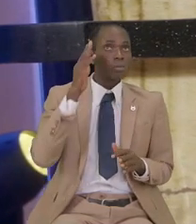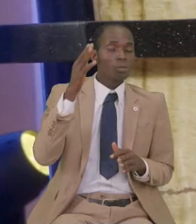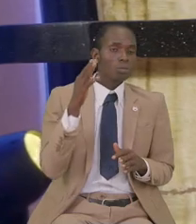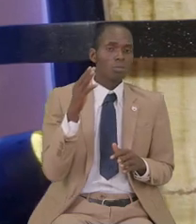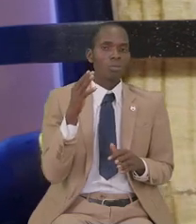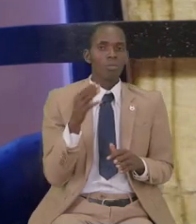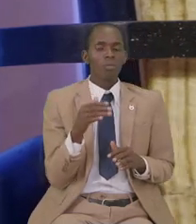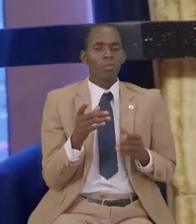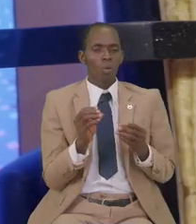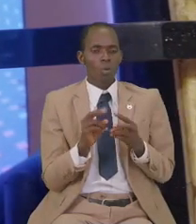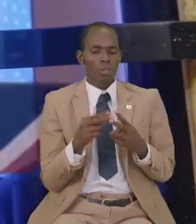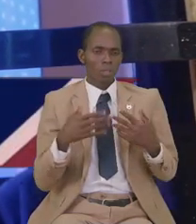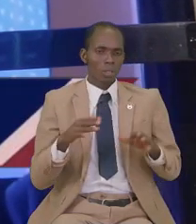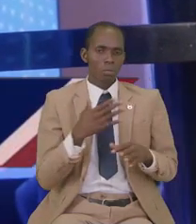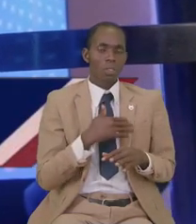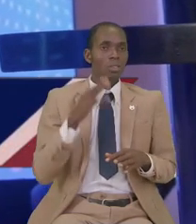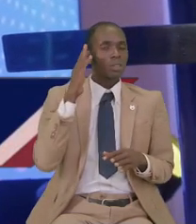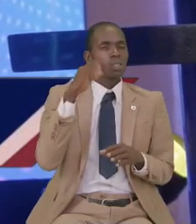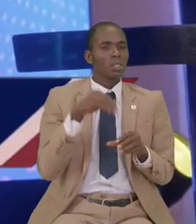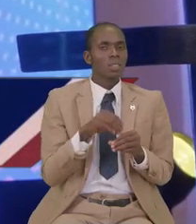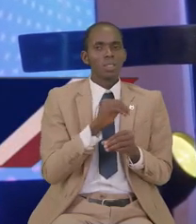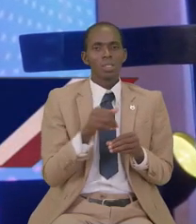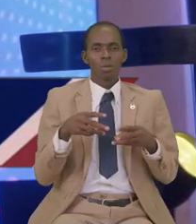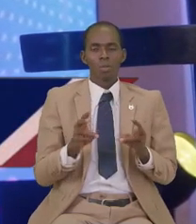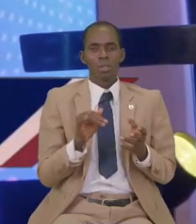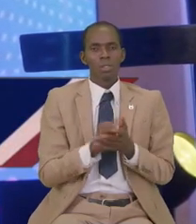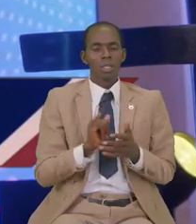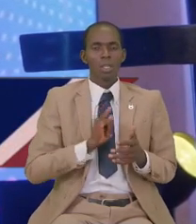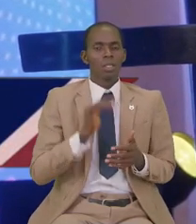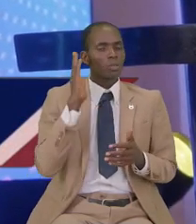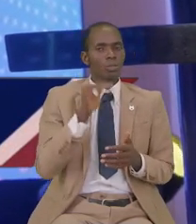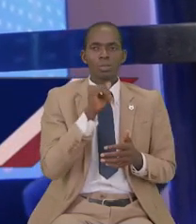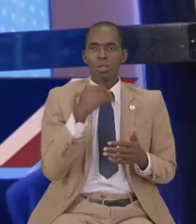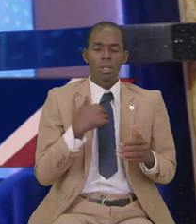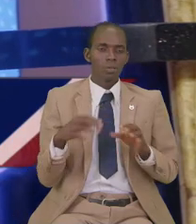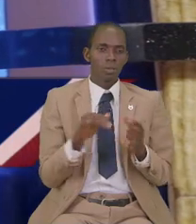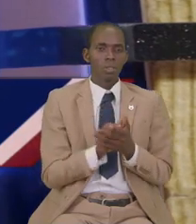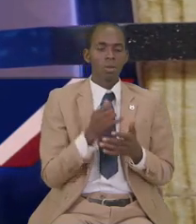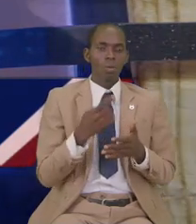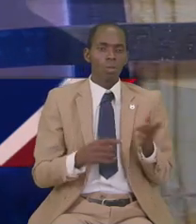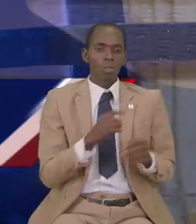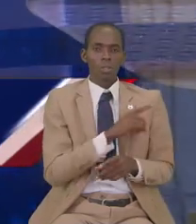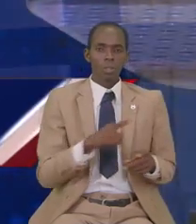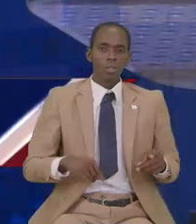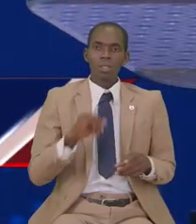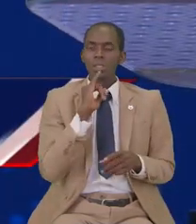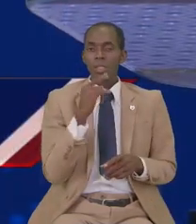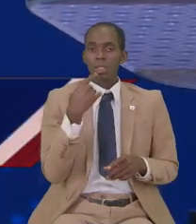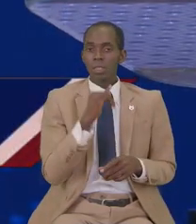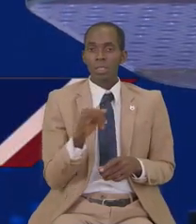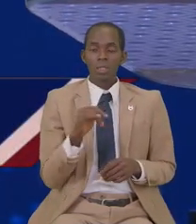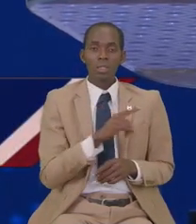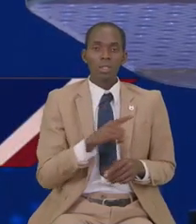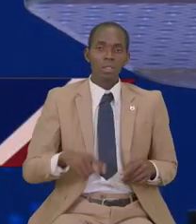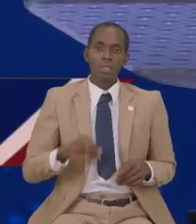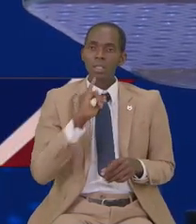sell my destiny? In a way, I shouldn't have done that. That's what the Lord is saying. The Lord is saying,